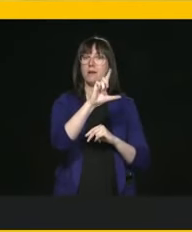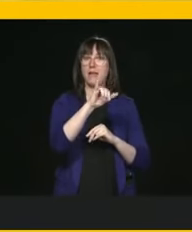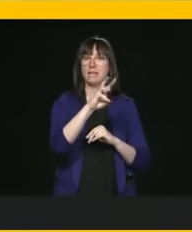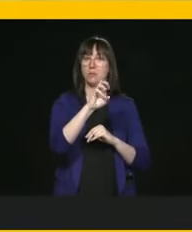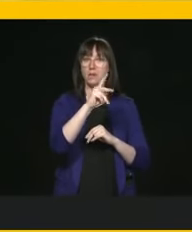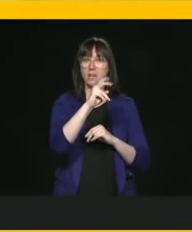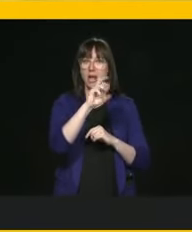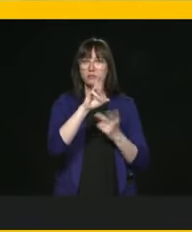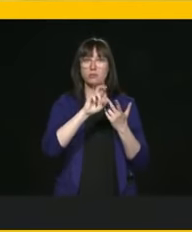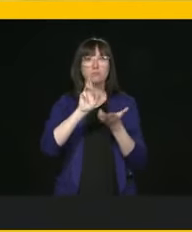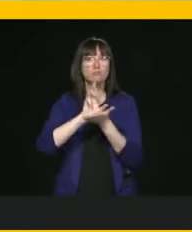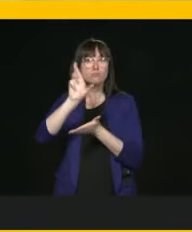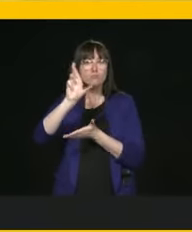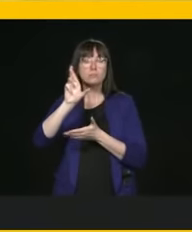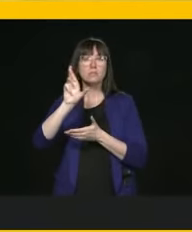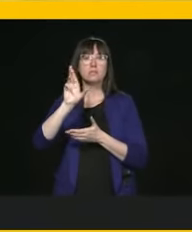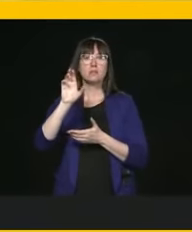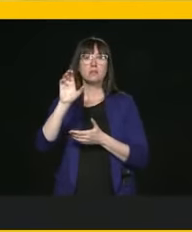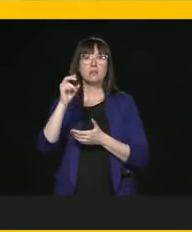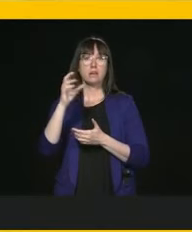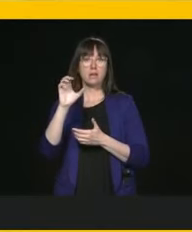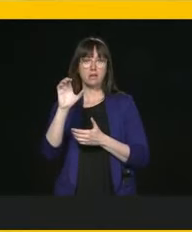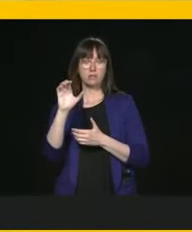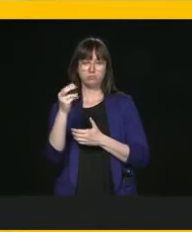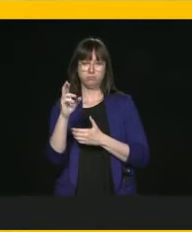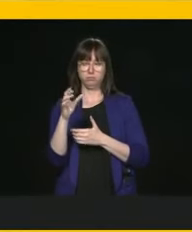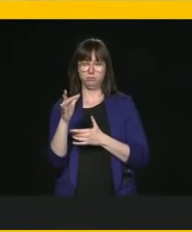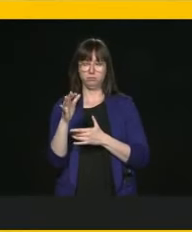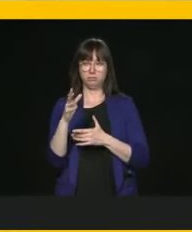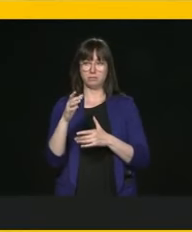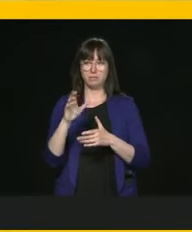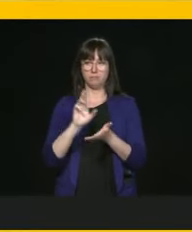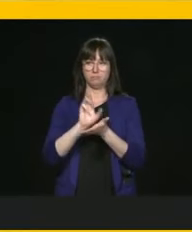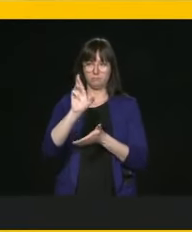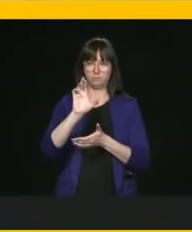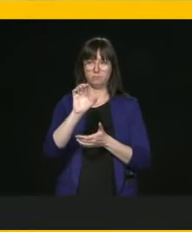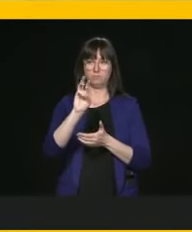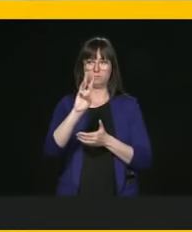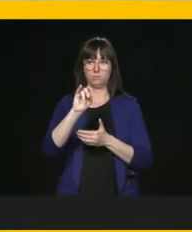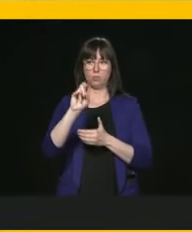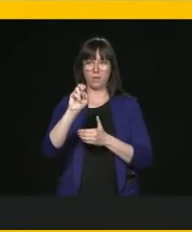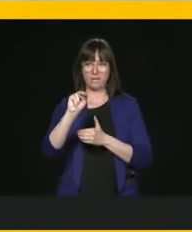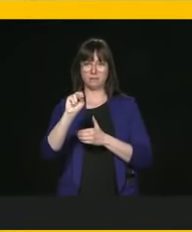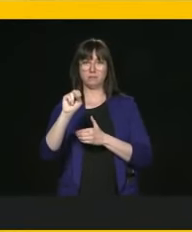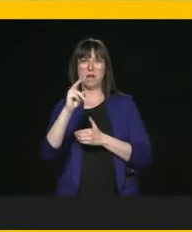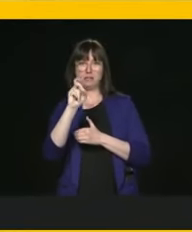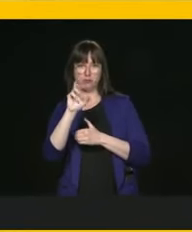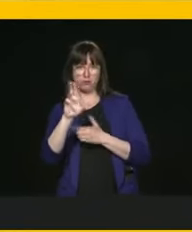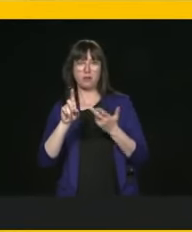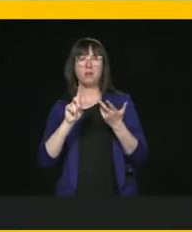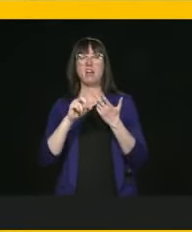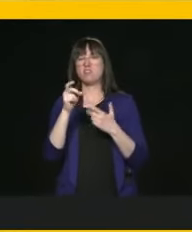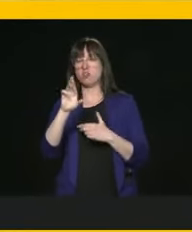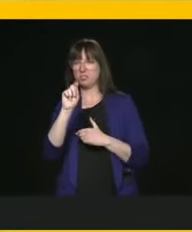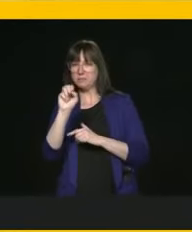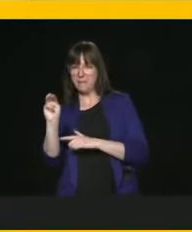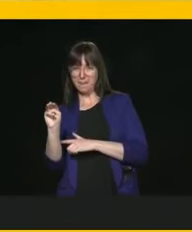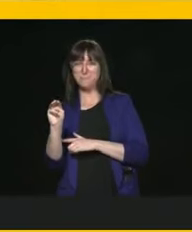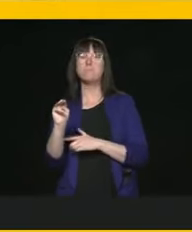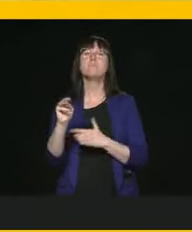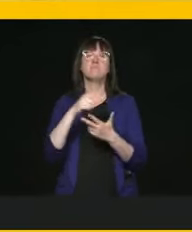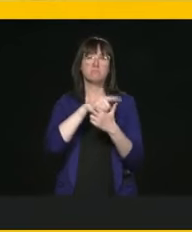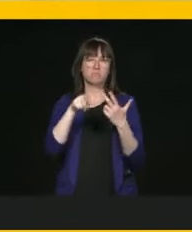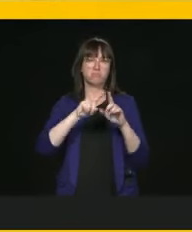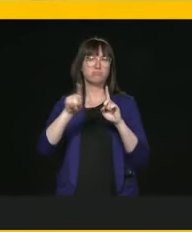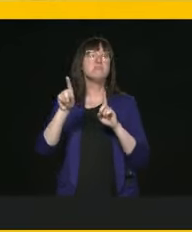Hadfield, and Dr. Tam. And they'll remind you to stay home and save lives. That's how we keep